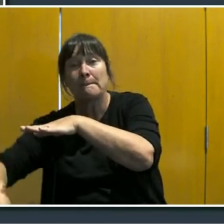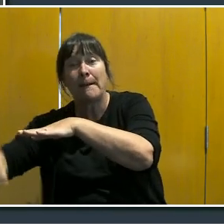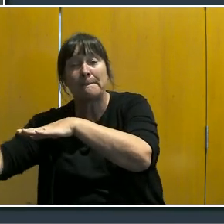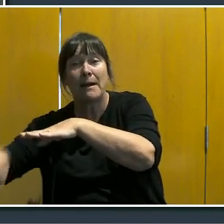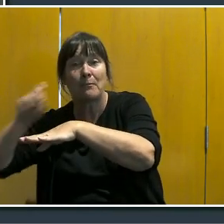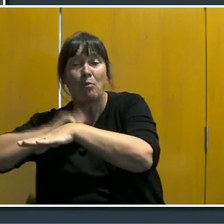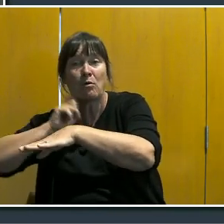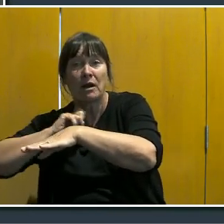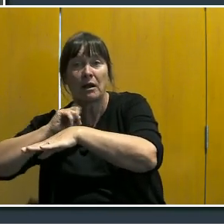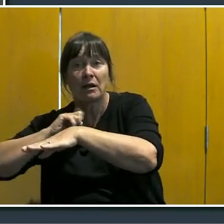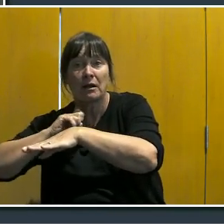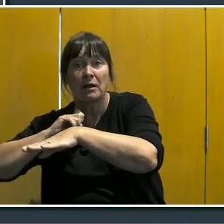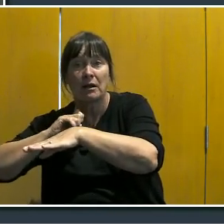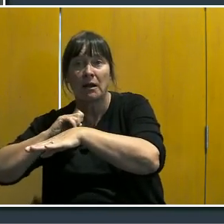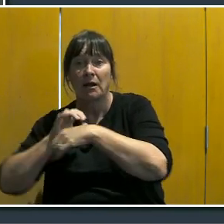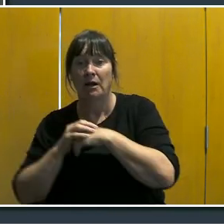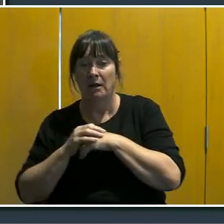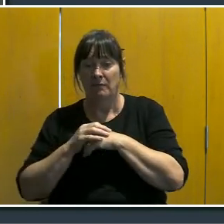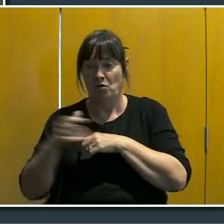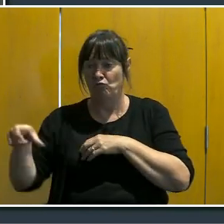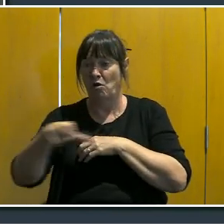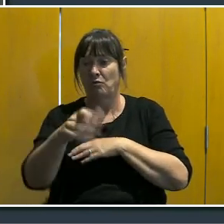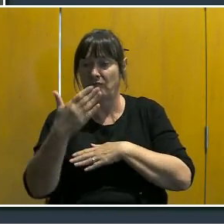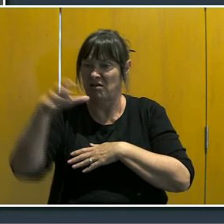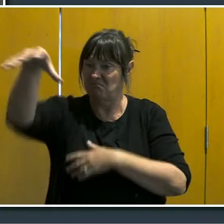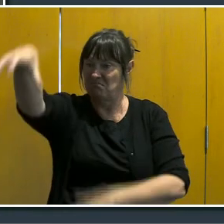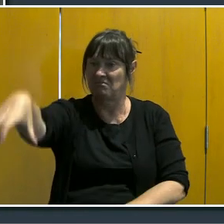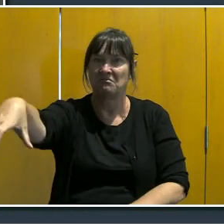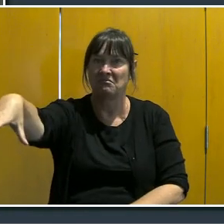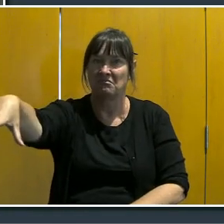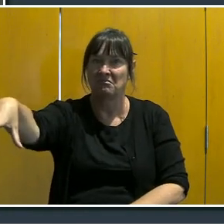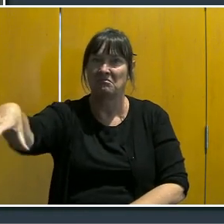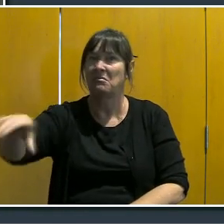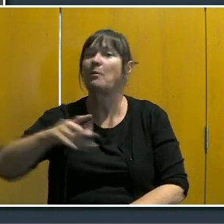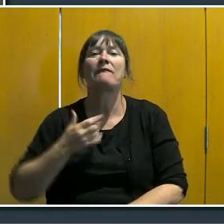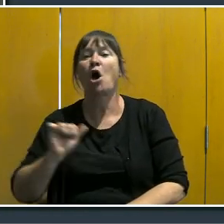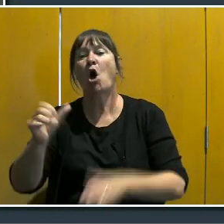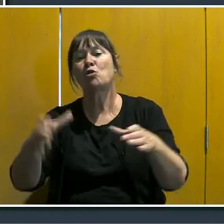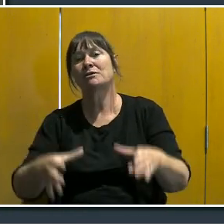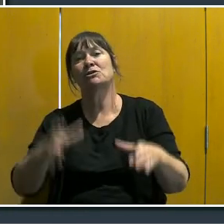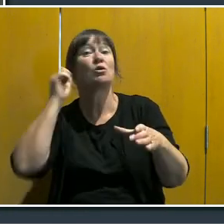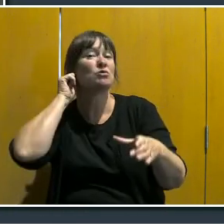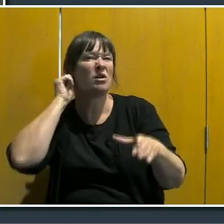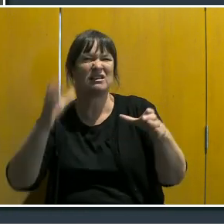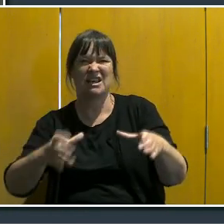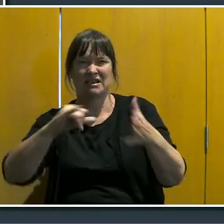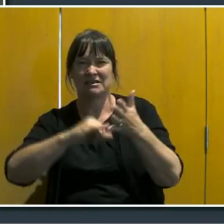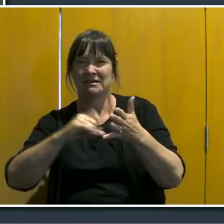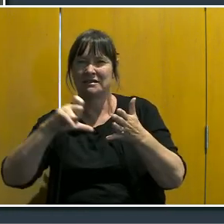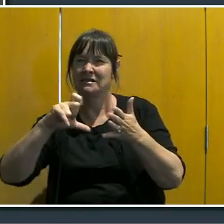We've just got a road frontage and that's it, but other than that, we've got our own septic tank, so we've, you know, keep our own